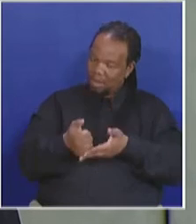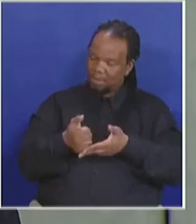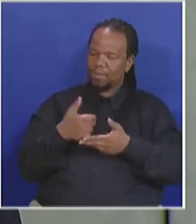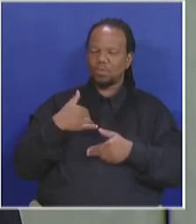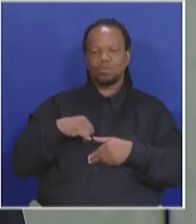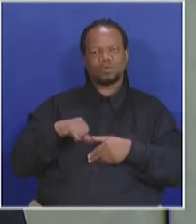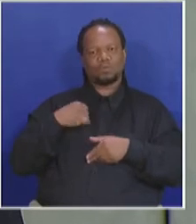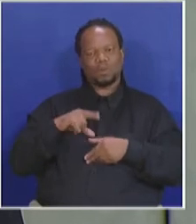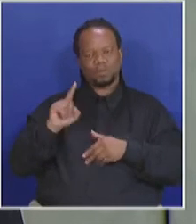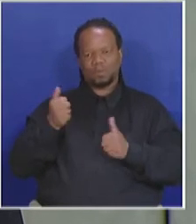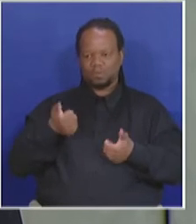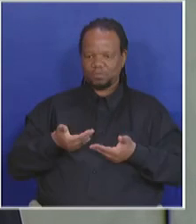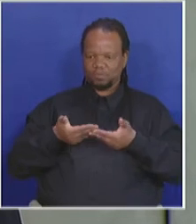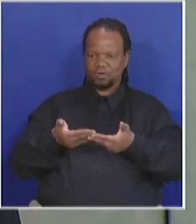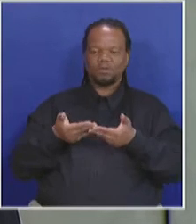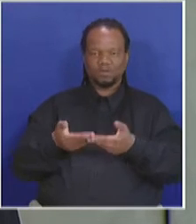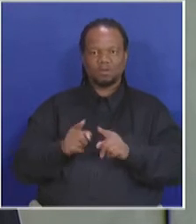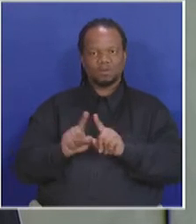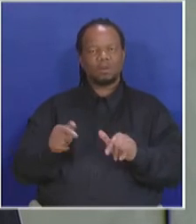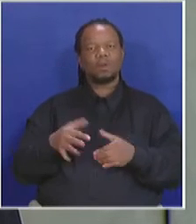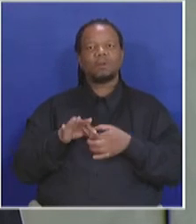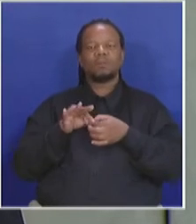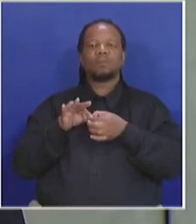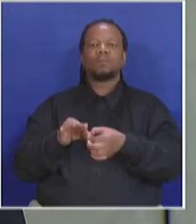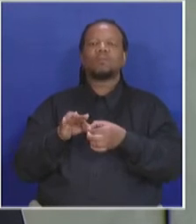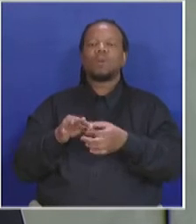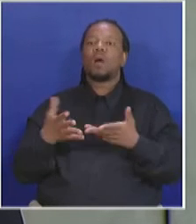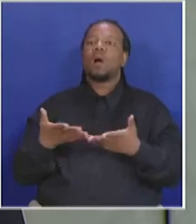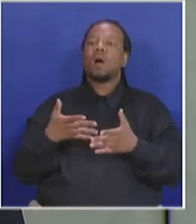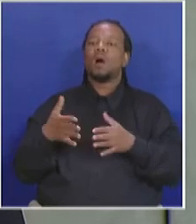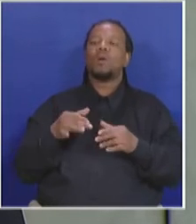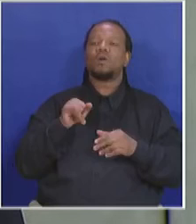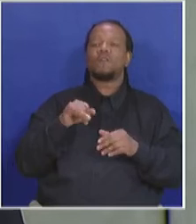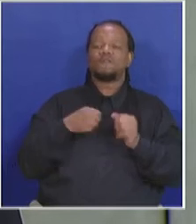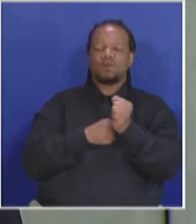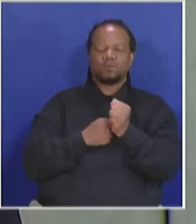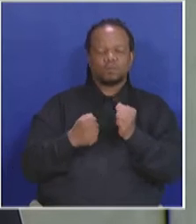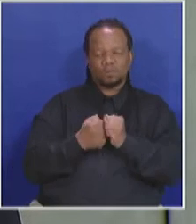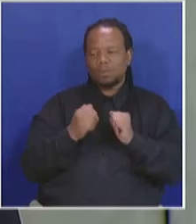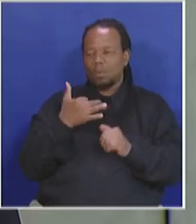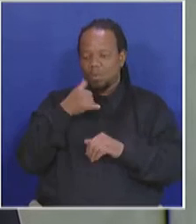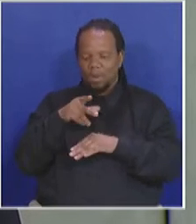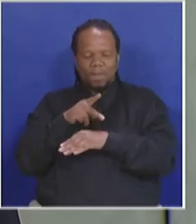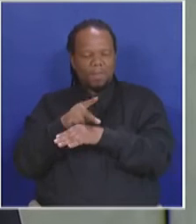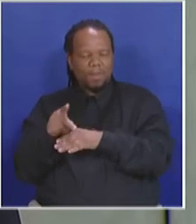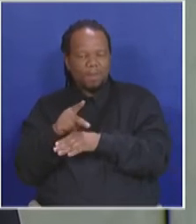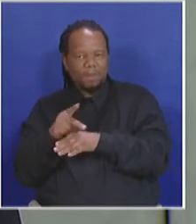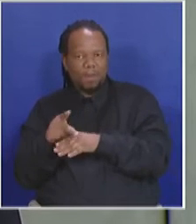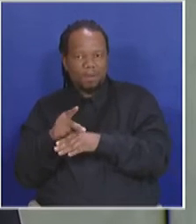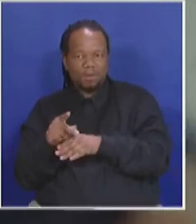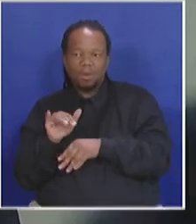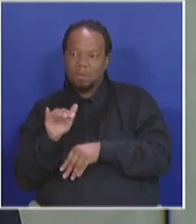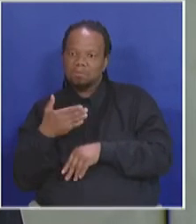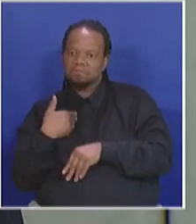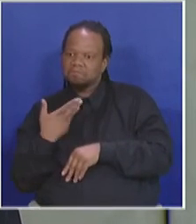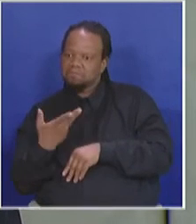municipal services is in most cases dependent on infrastructure. Part of planning for municipal services is therefore planning for